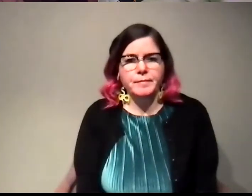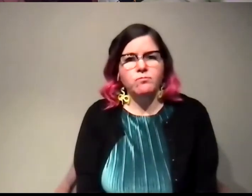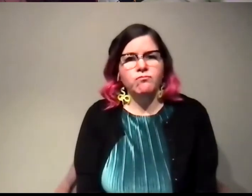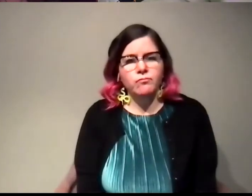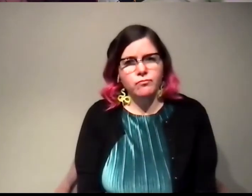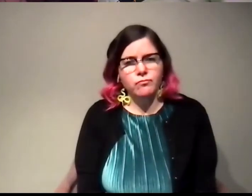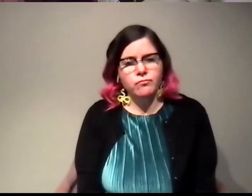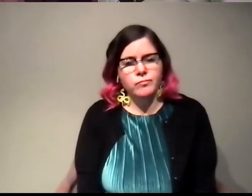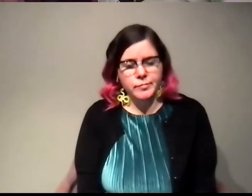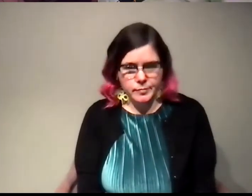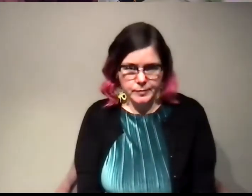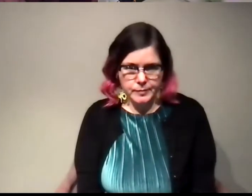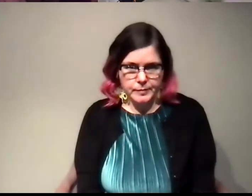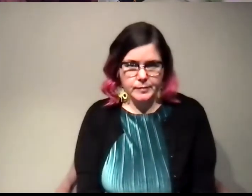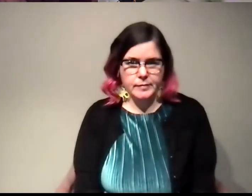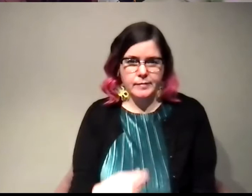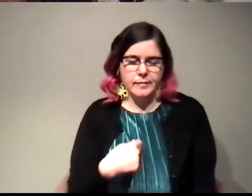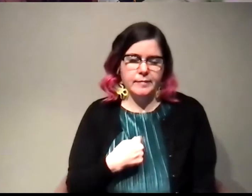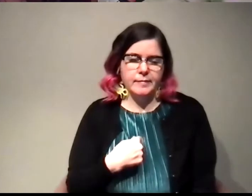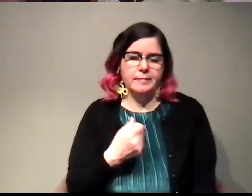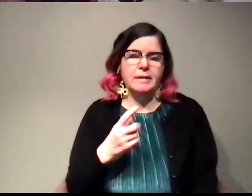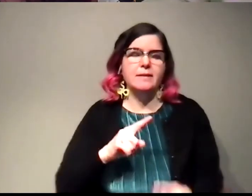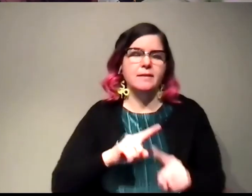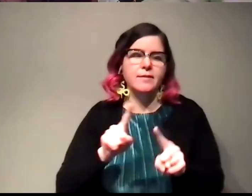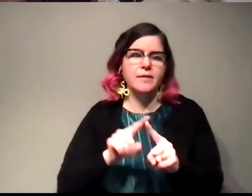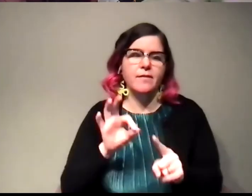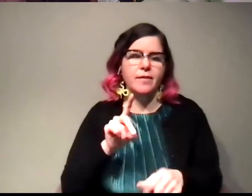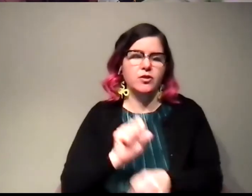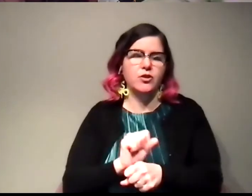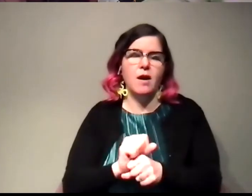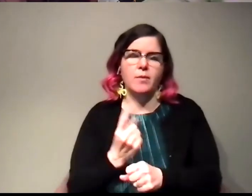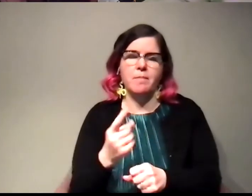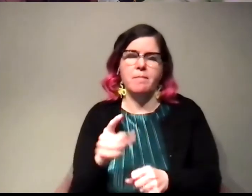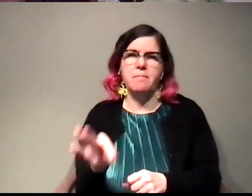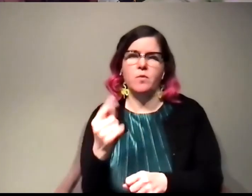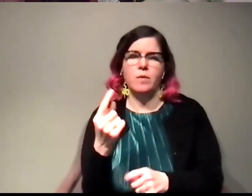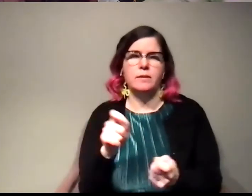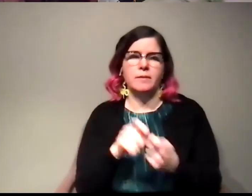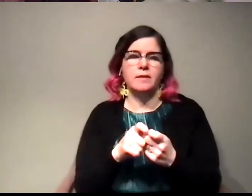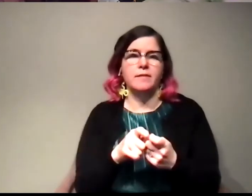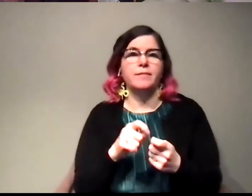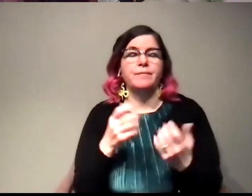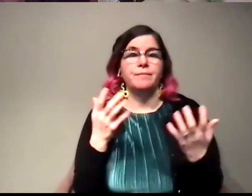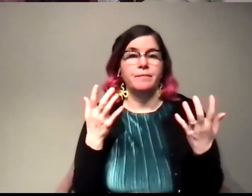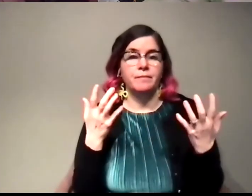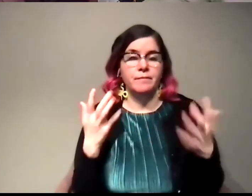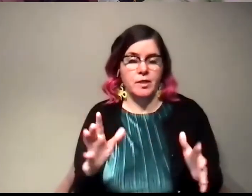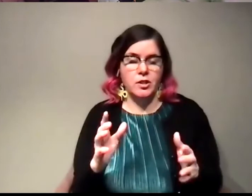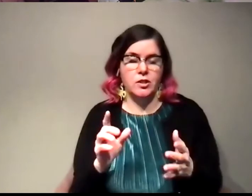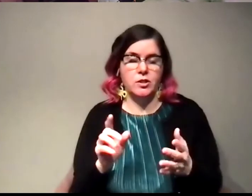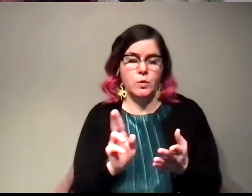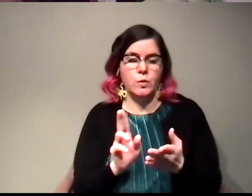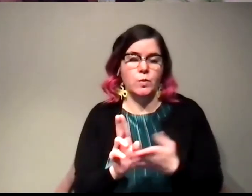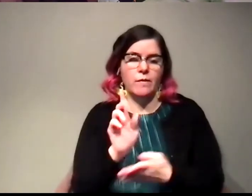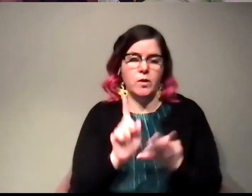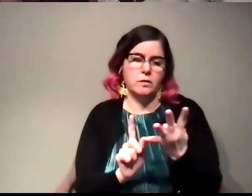okay. I have had a lot of different field jobs, so I'll just talk about one specifically. Right after I finished with my undergraduate work, so my